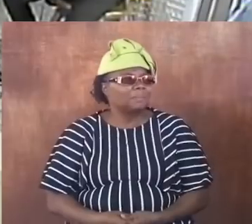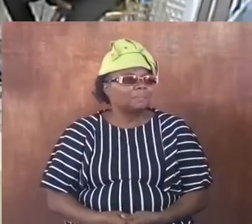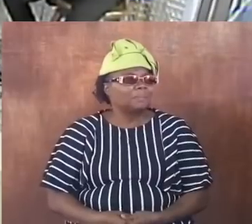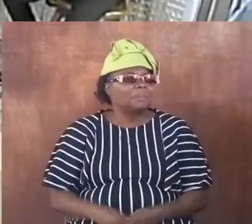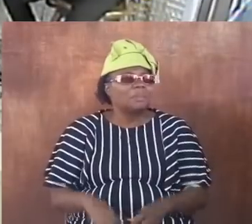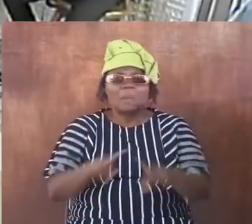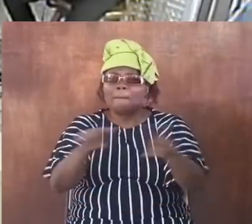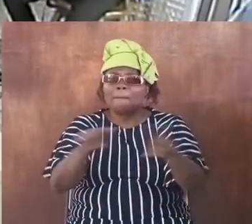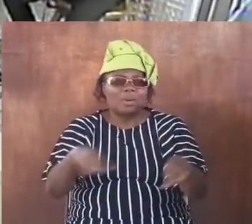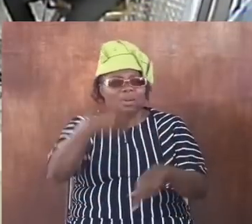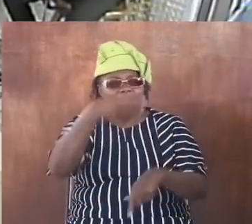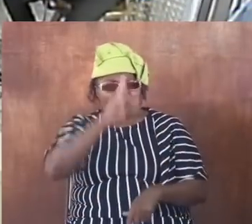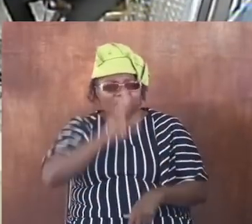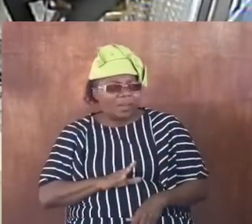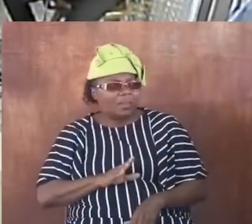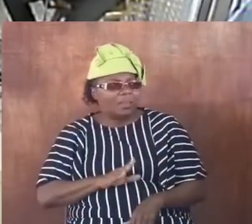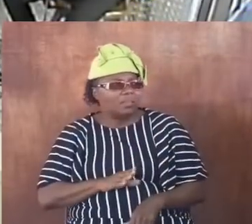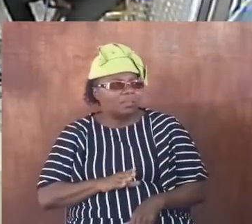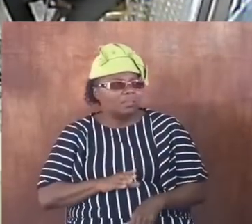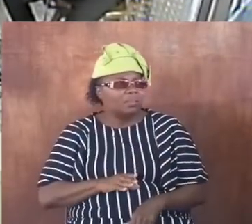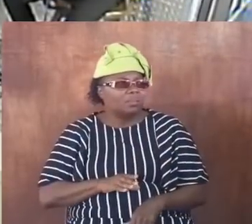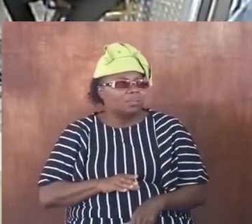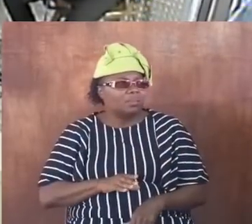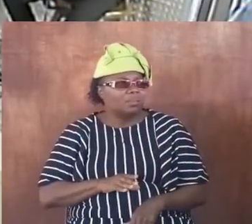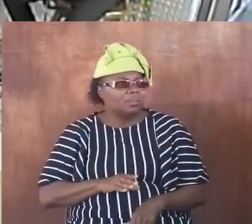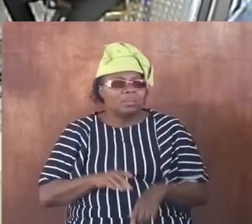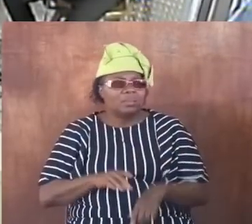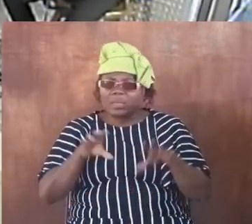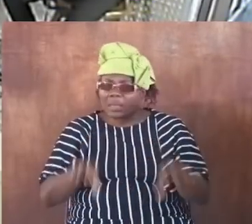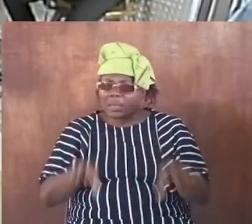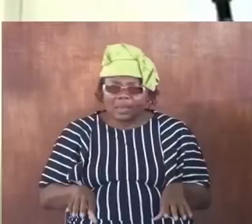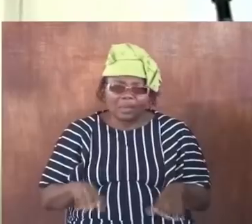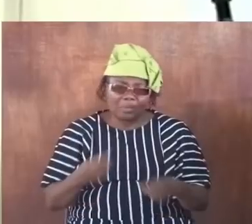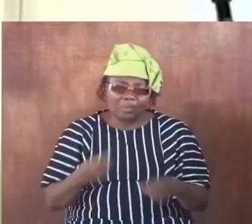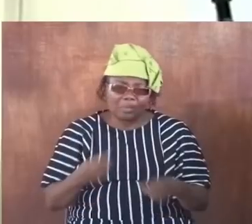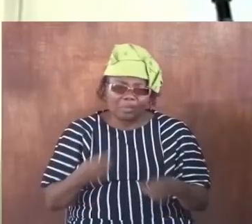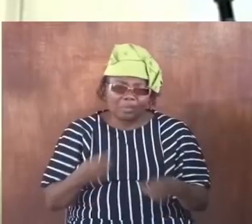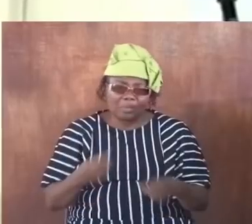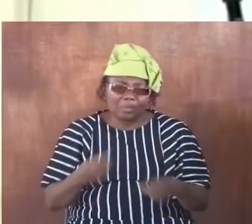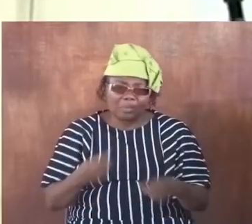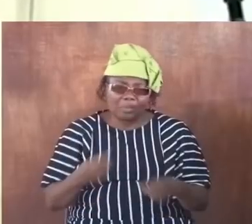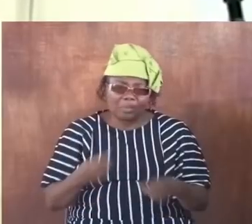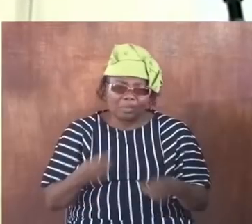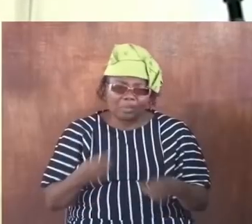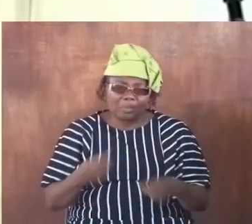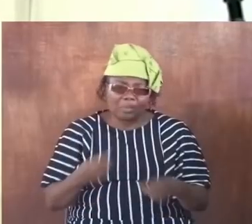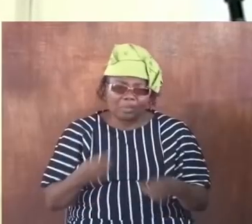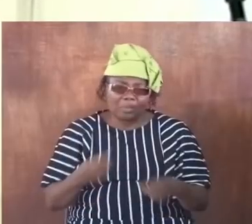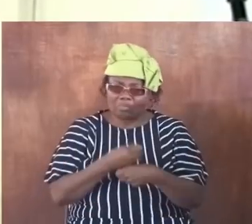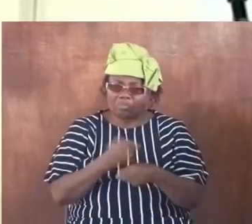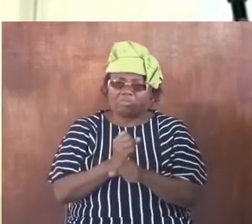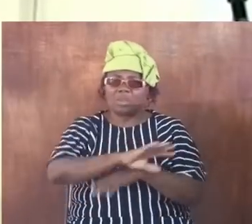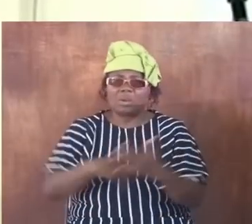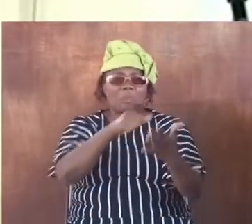But God can't allow some of us price to come in front of us.